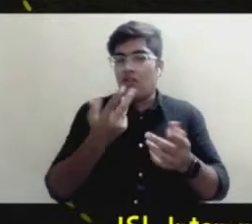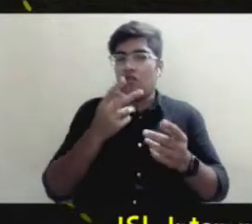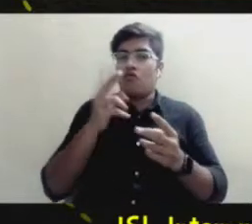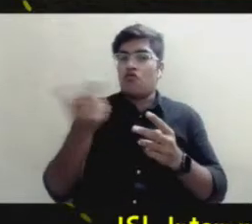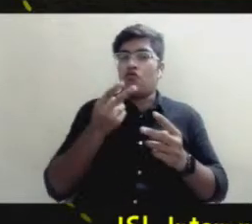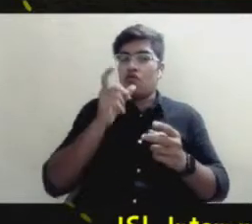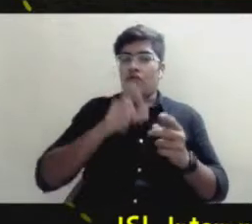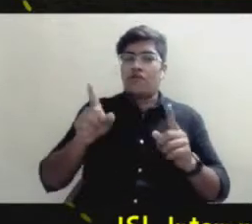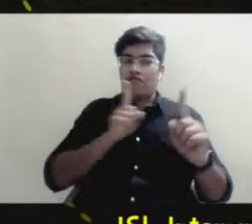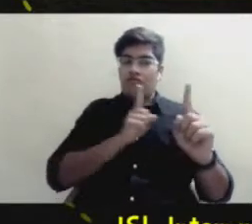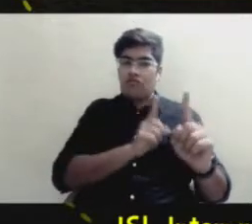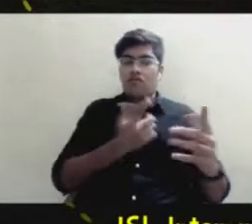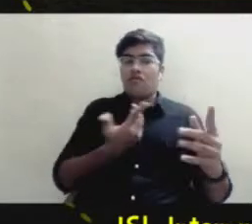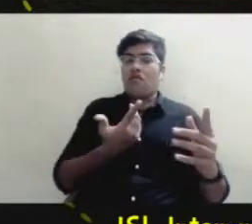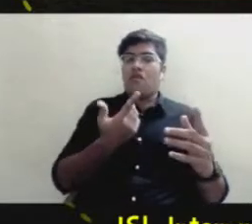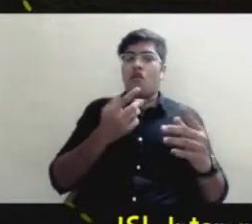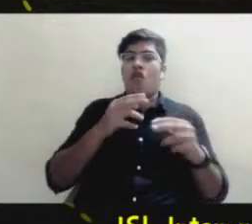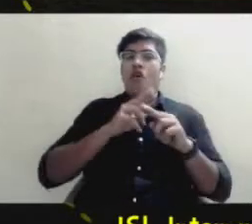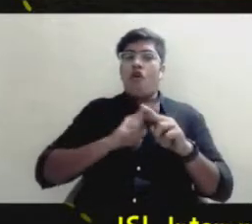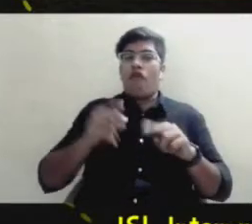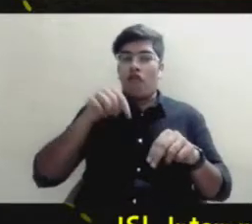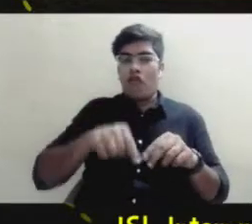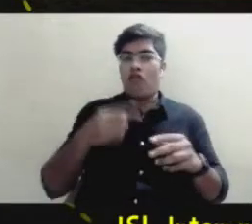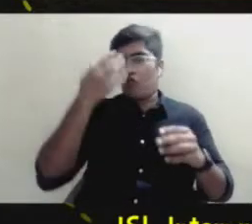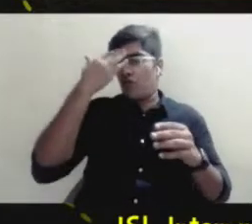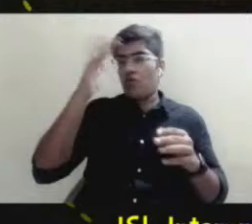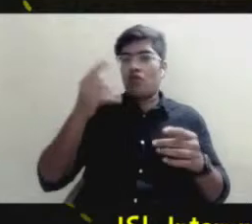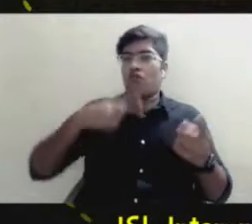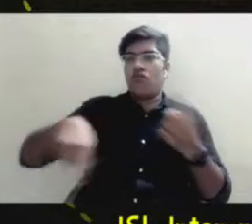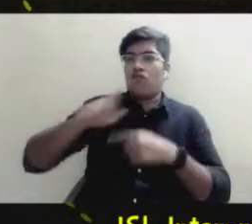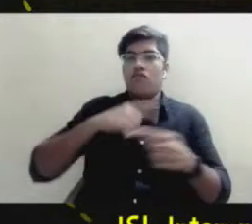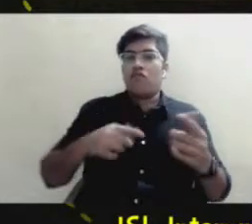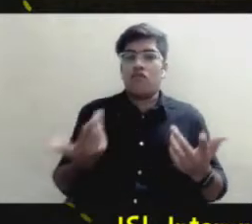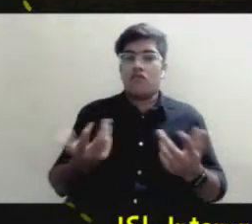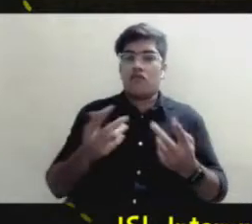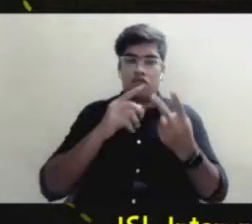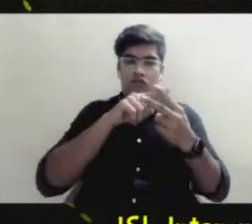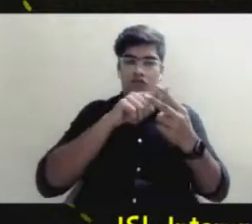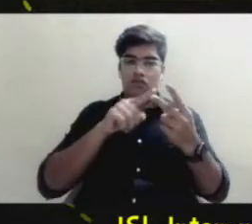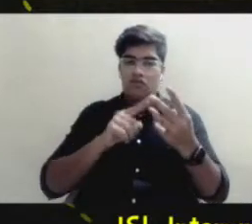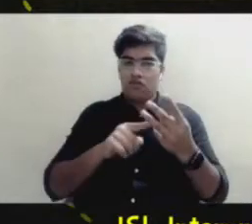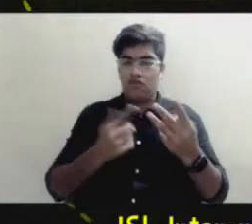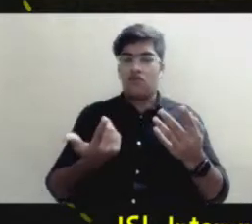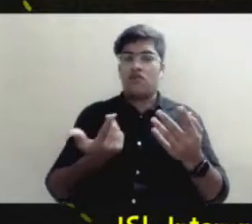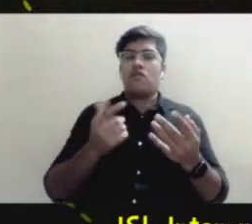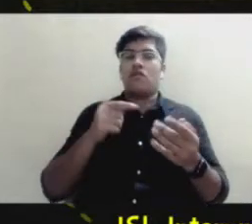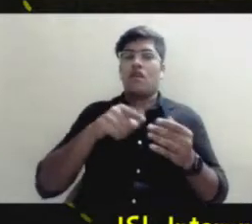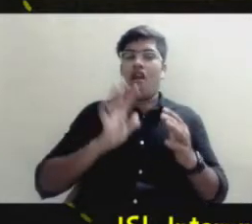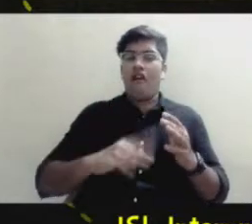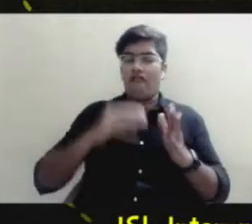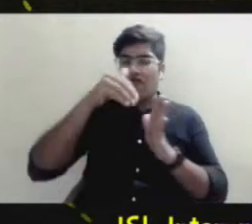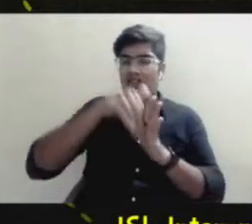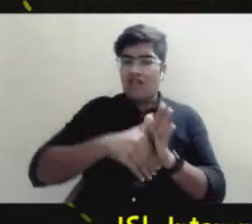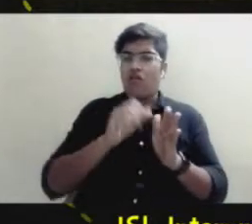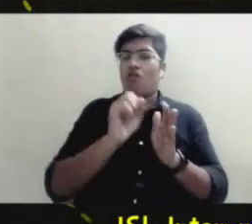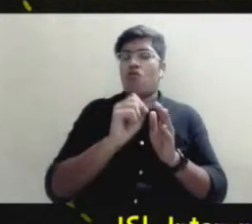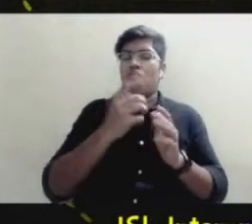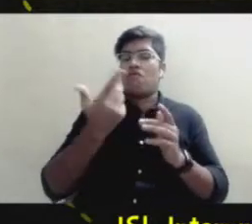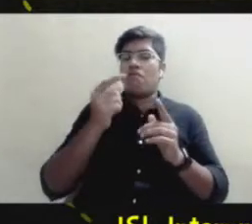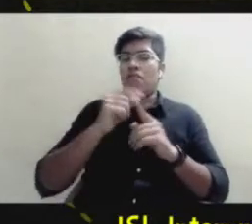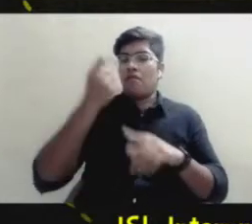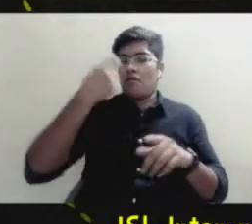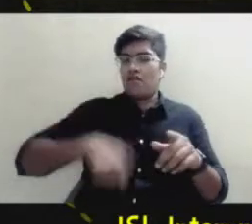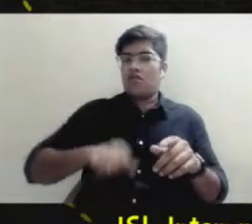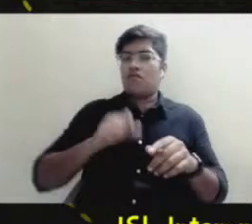of everybody, do something very private. Yes. So there is a lot of sensuality, but it also tells us that sensuality